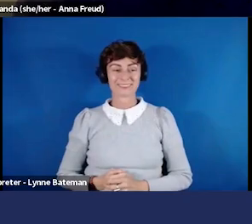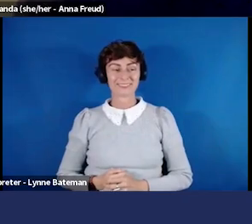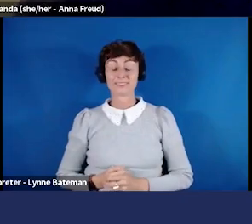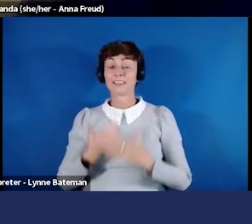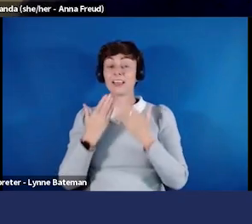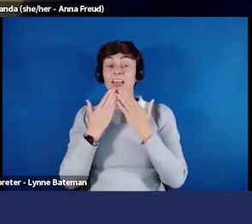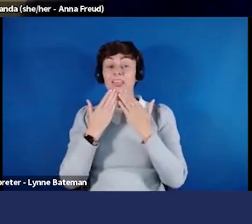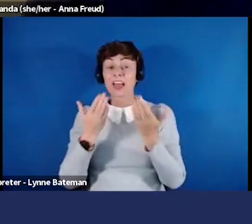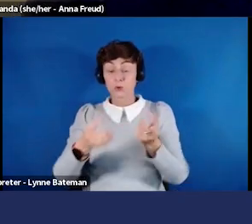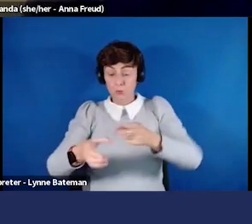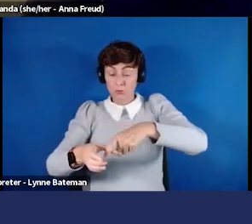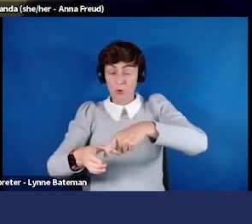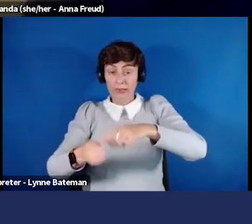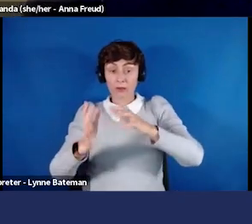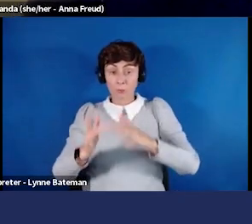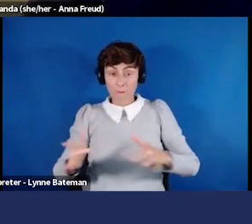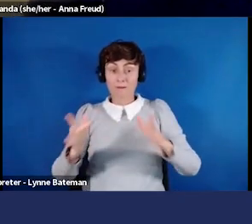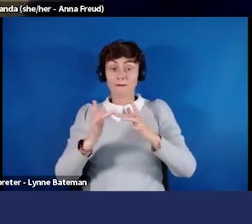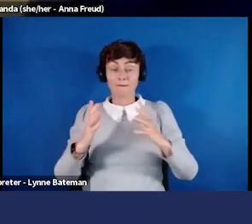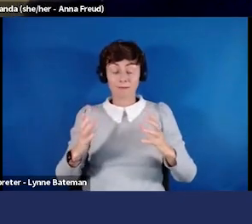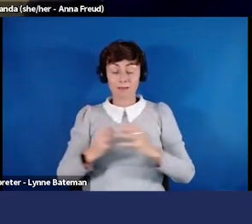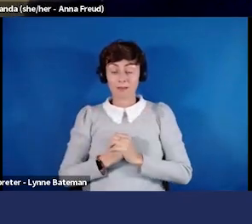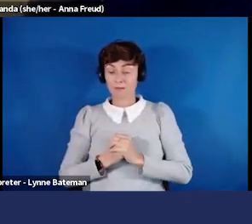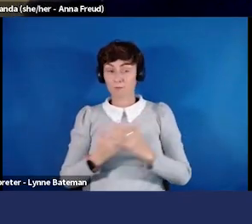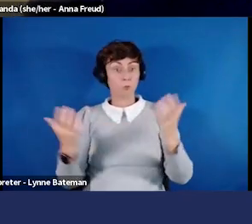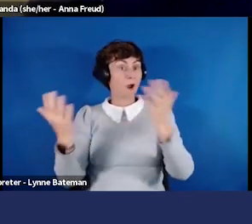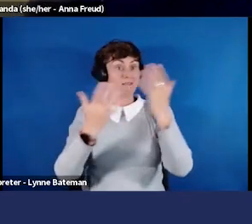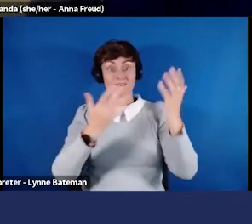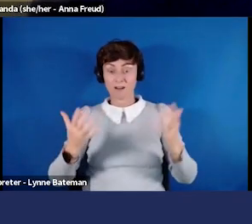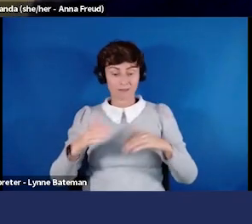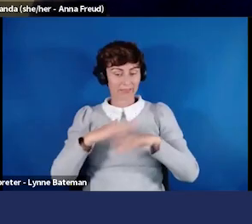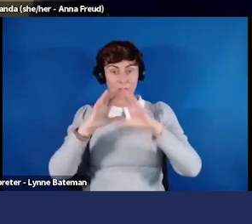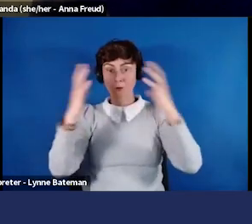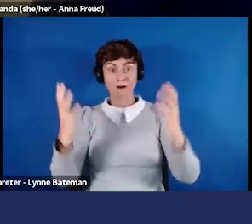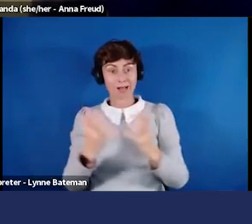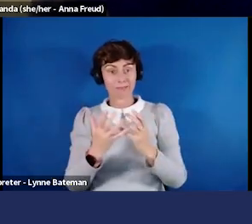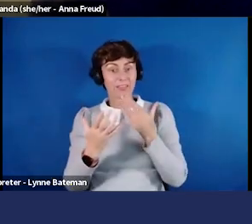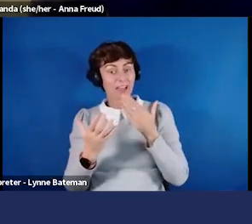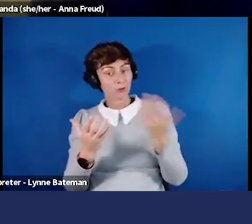Thank you for joining this webinar from wherever you are in the world today.